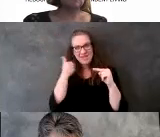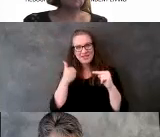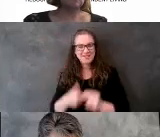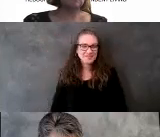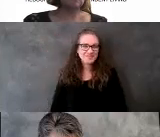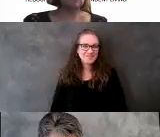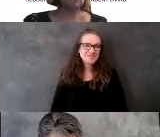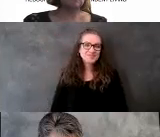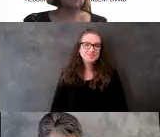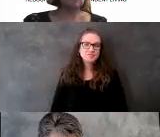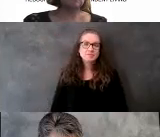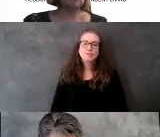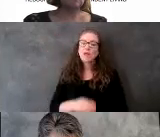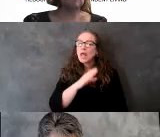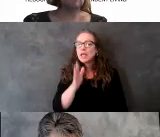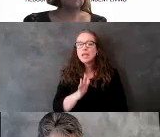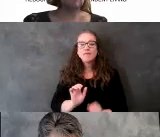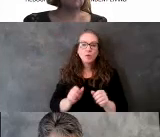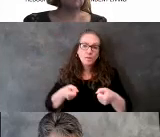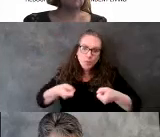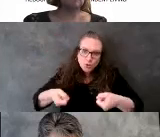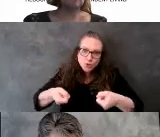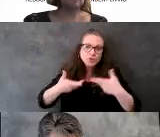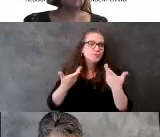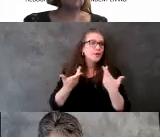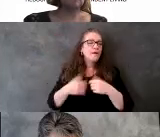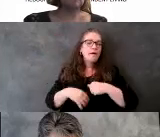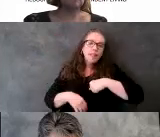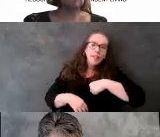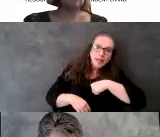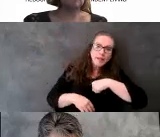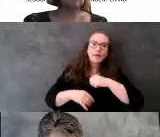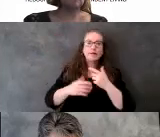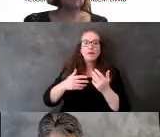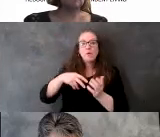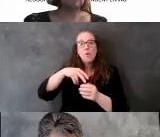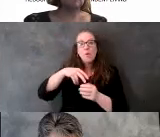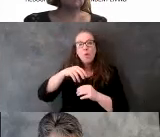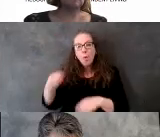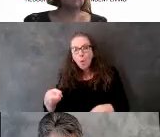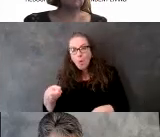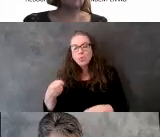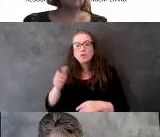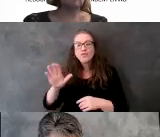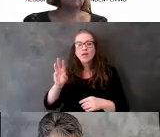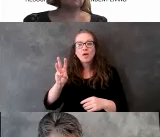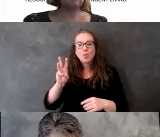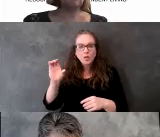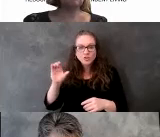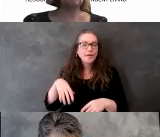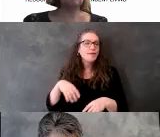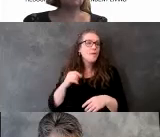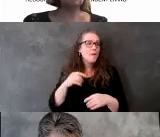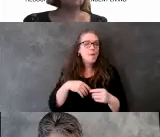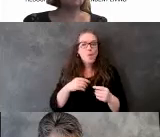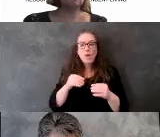You never want to push, lean on, hold, or do anything with a person's wheelchair or mobility device. It is